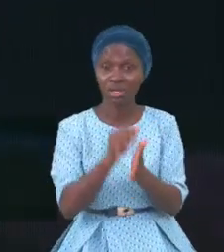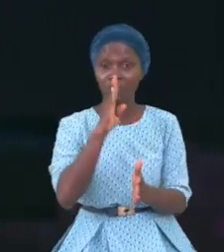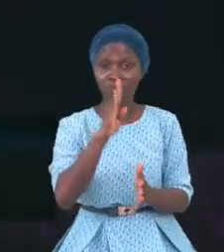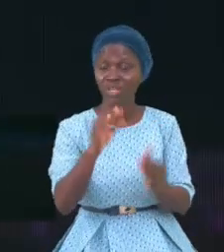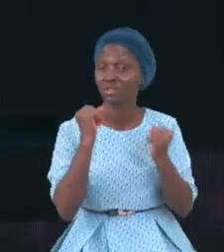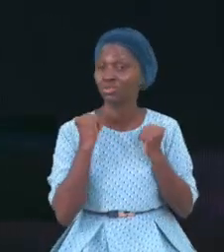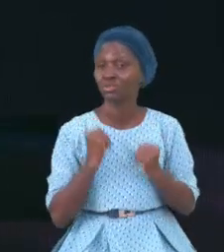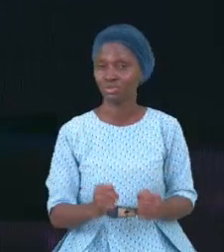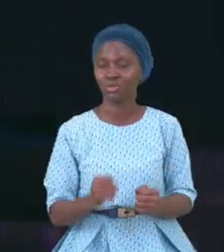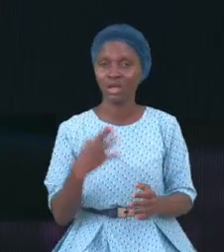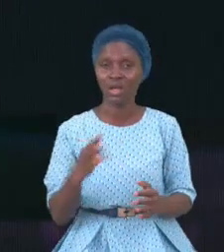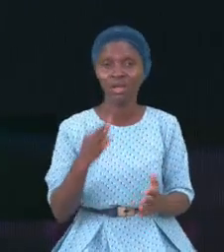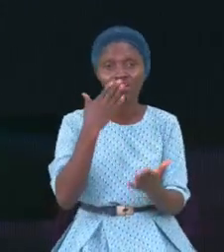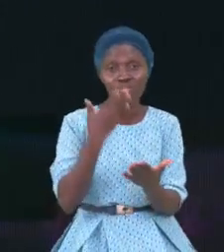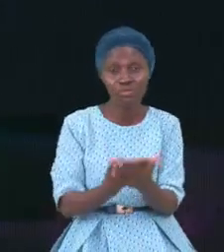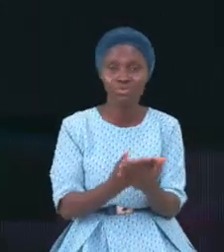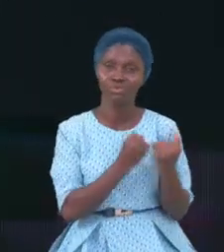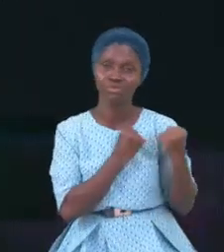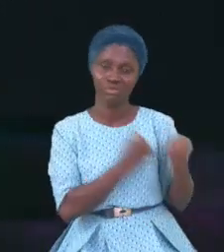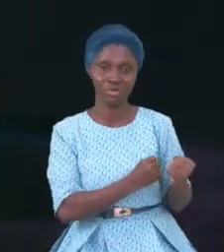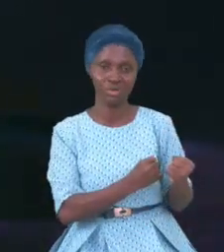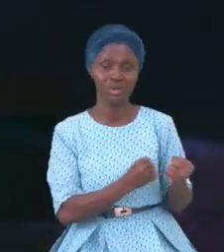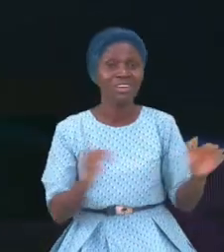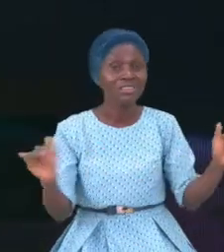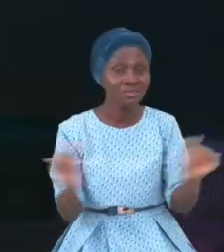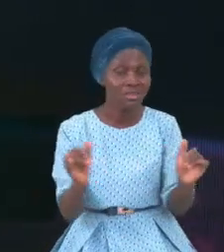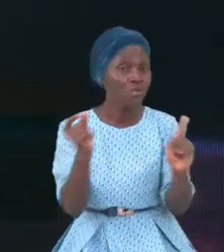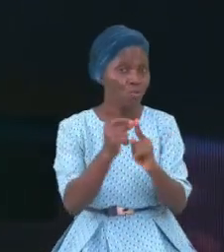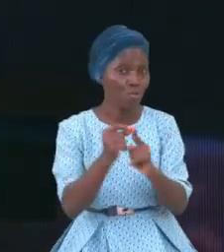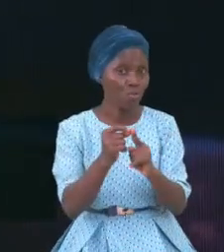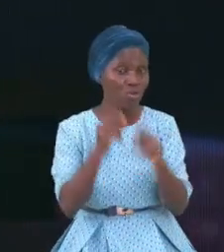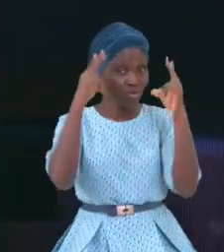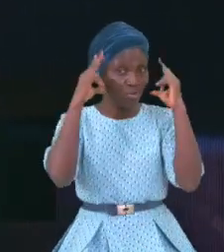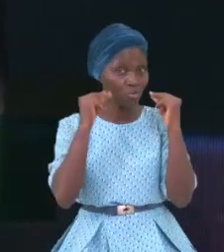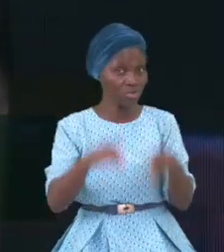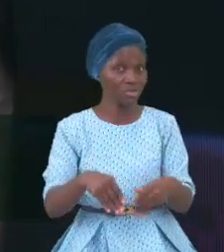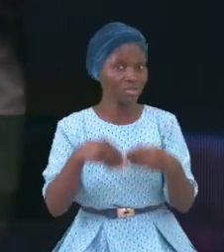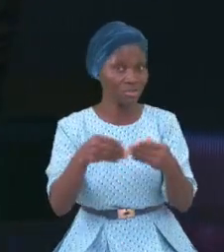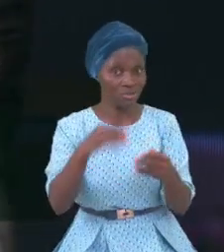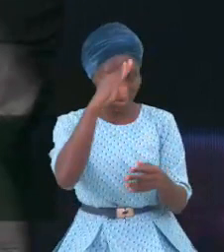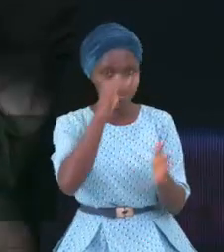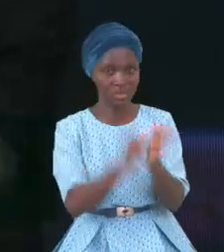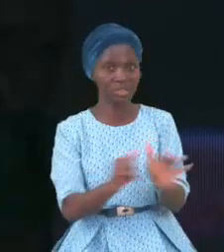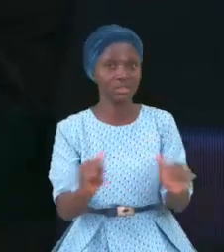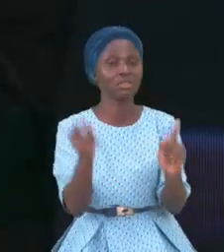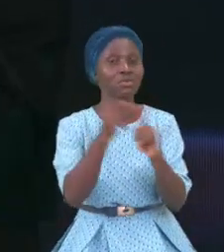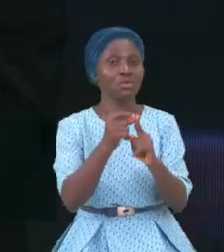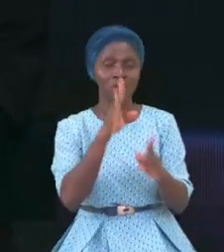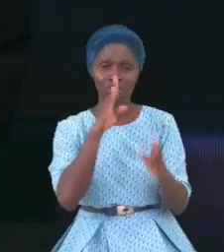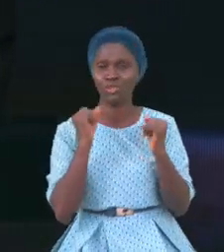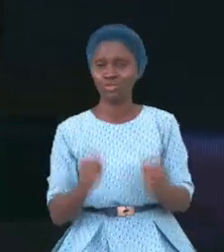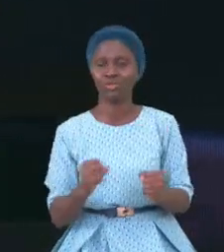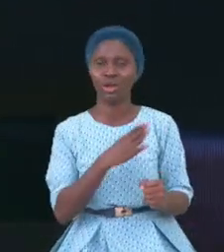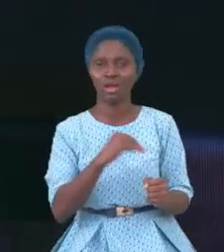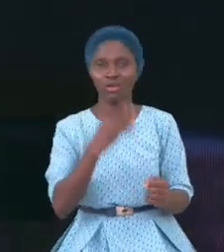good courage. The same word Moses had given him, that word, be strong and of a good courage. And now the